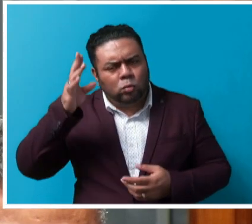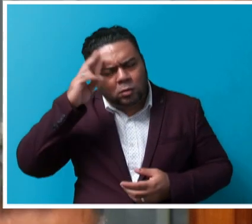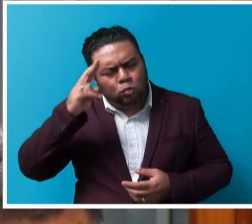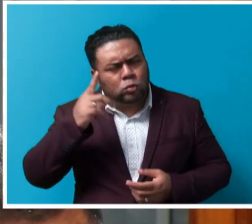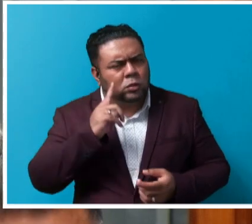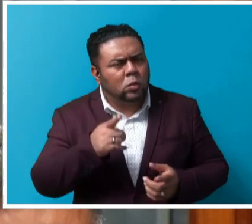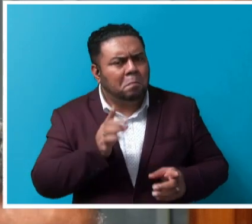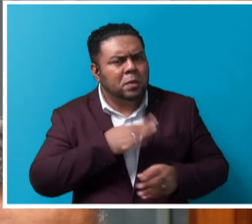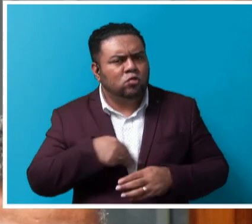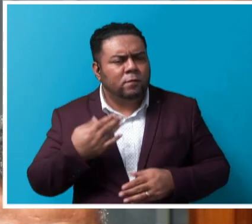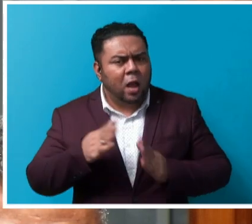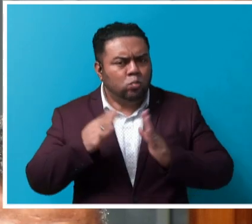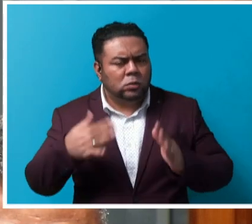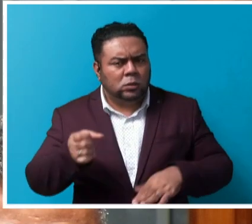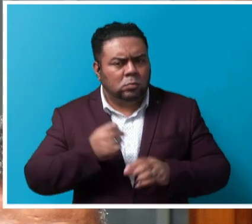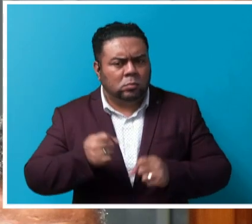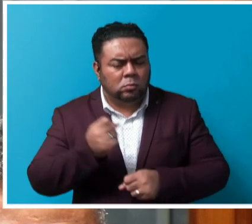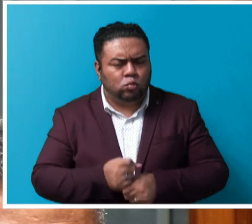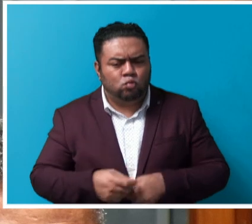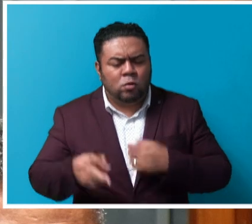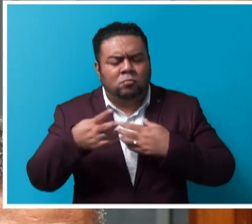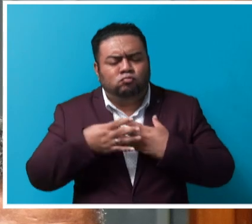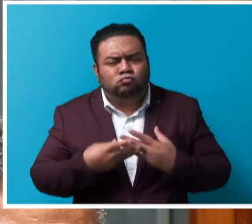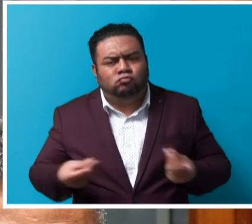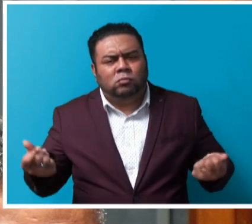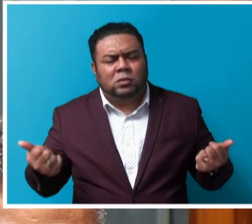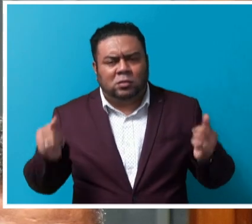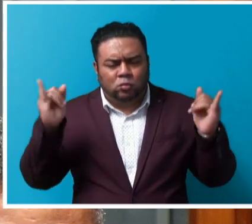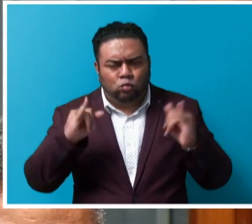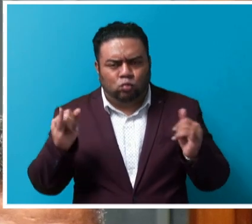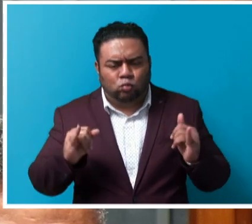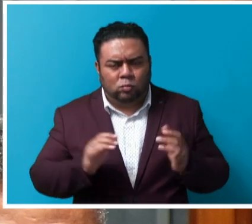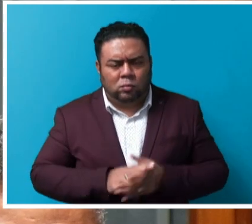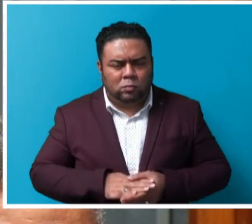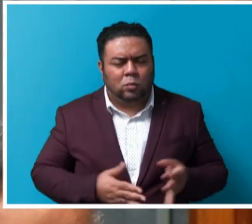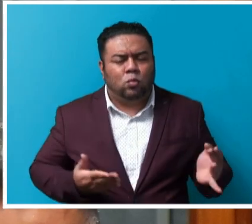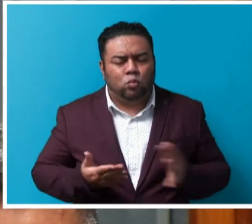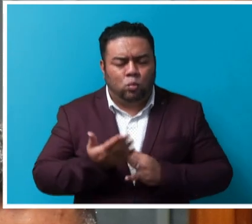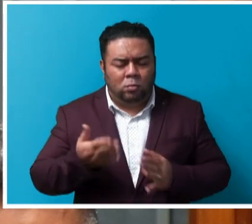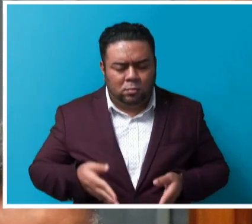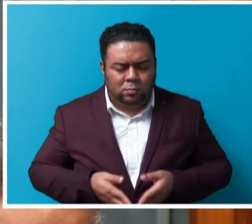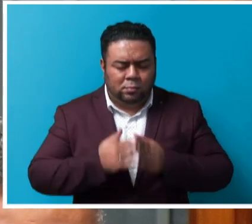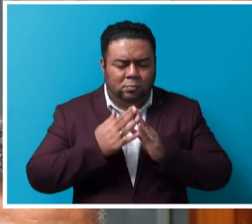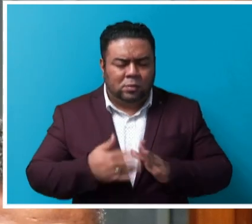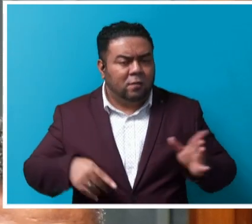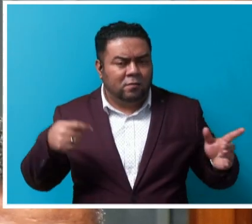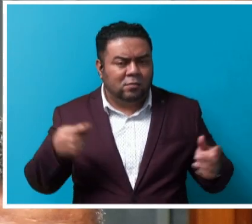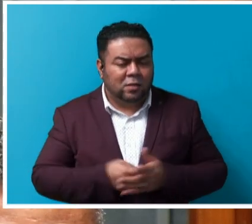Ministry of Housing to address issues in informal settlements through the establishment of a task